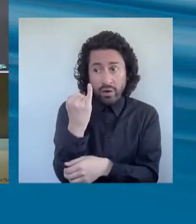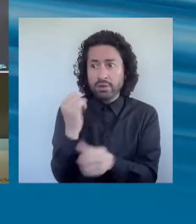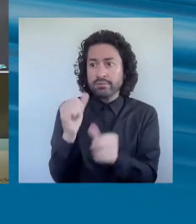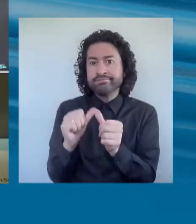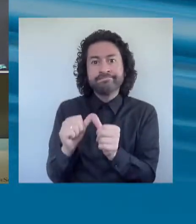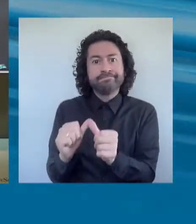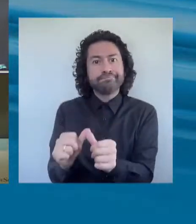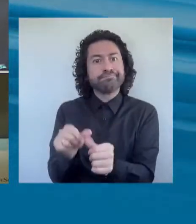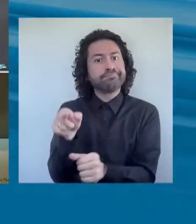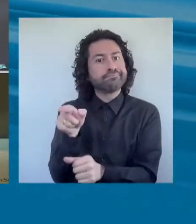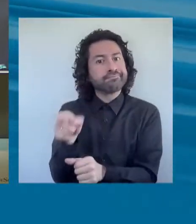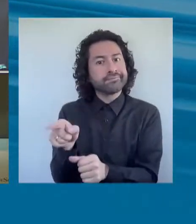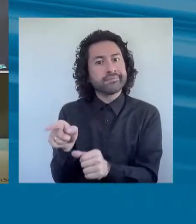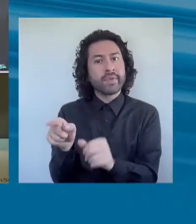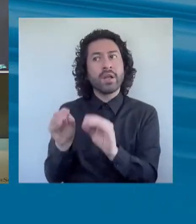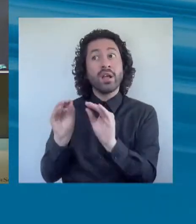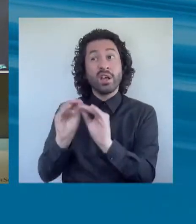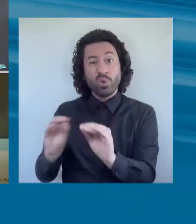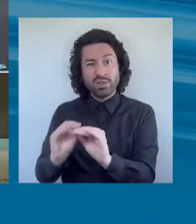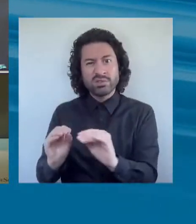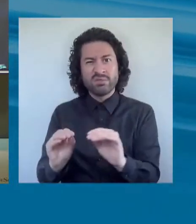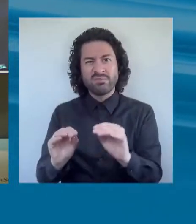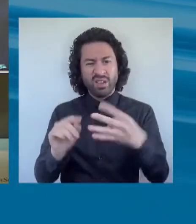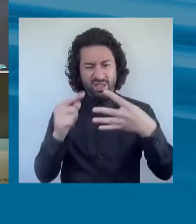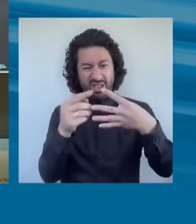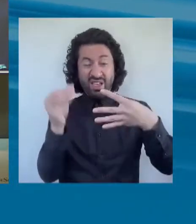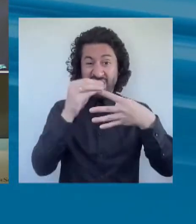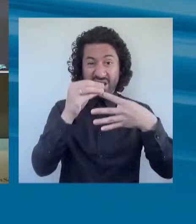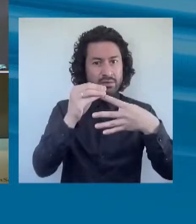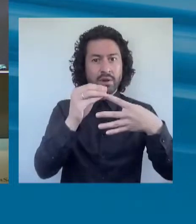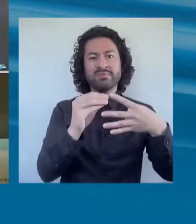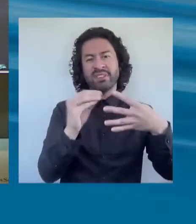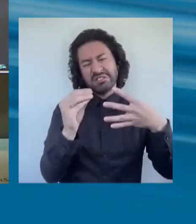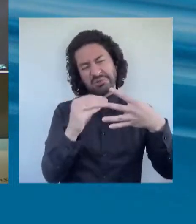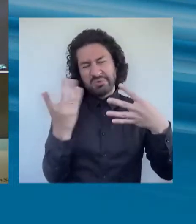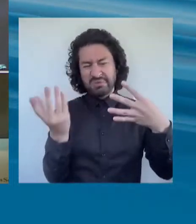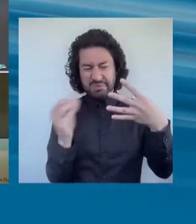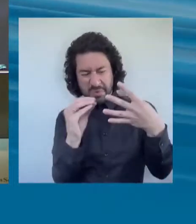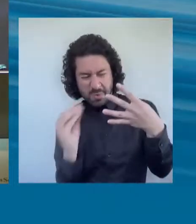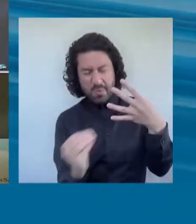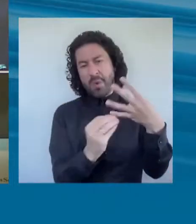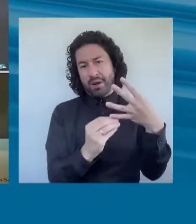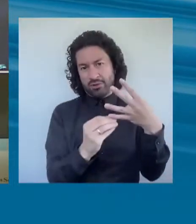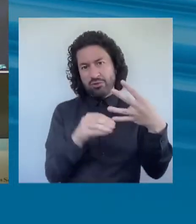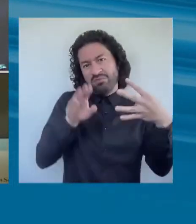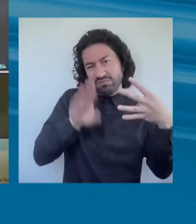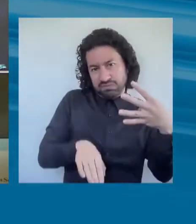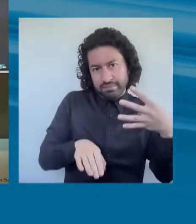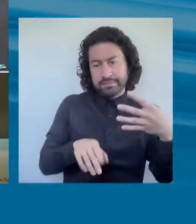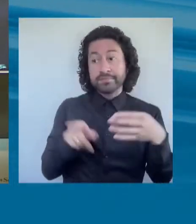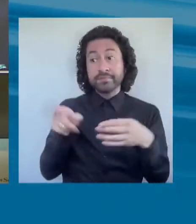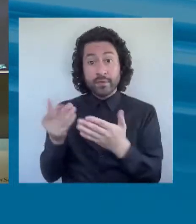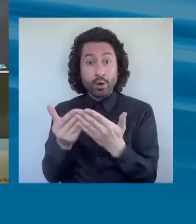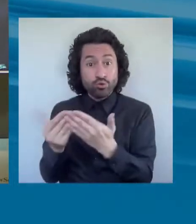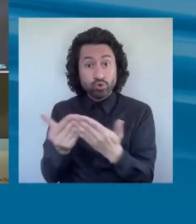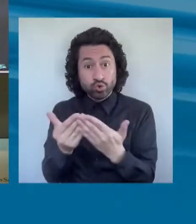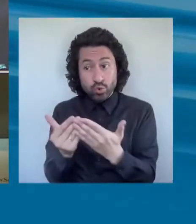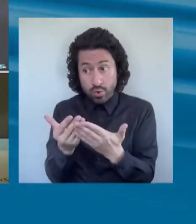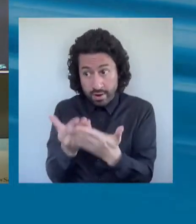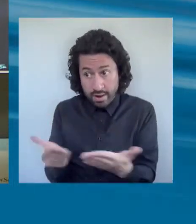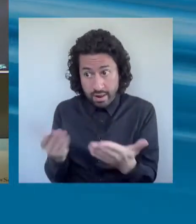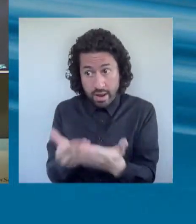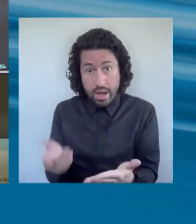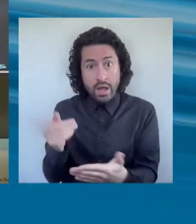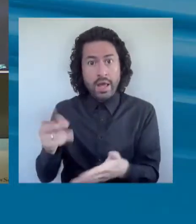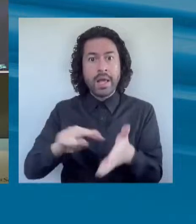if we don't consider it a priority. If we continue to consider it as a second or third order of priority, it will